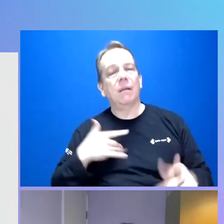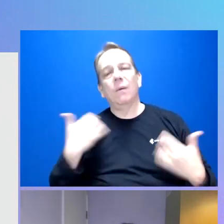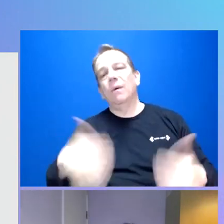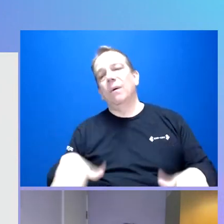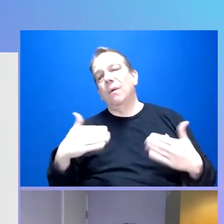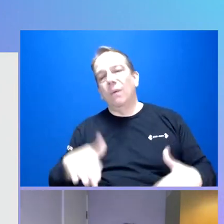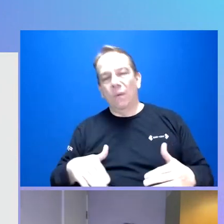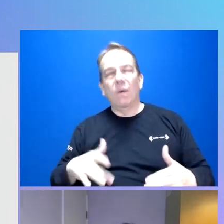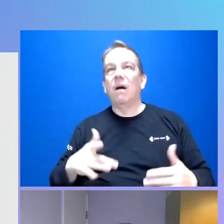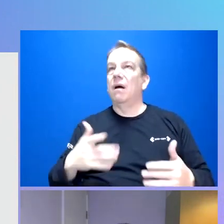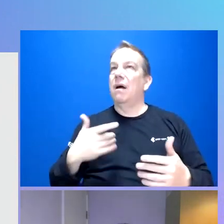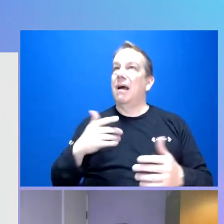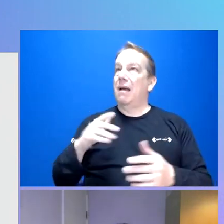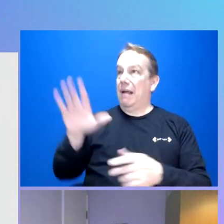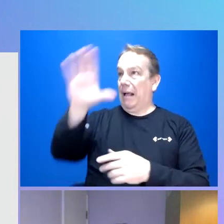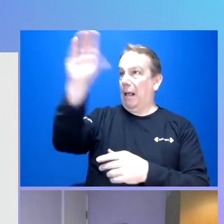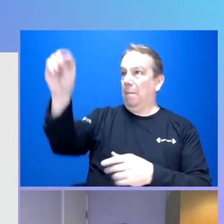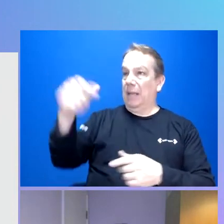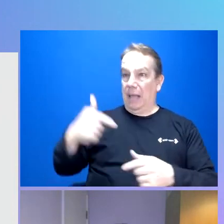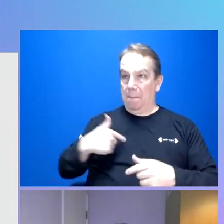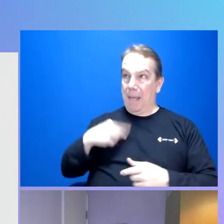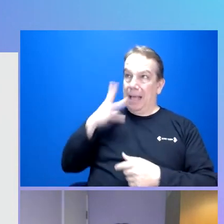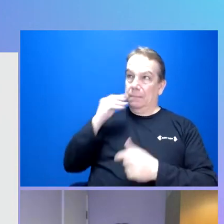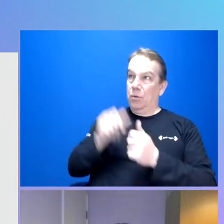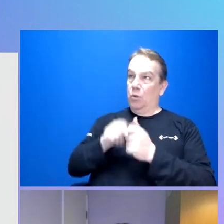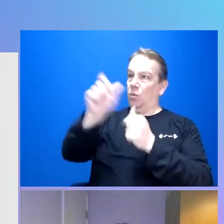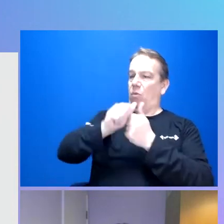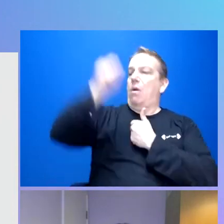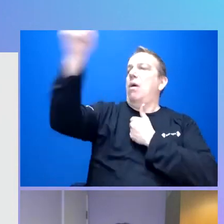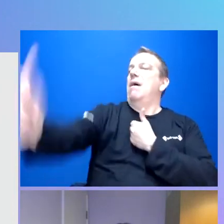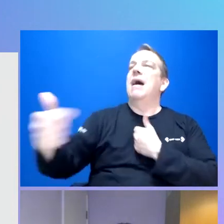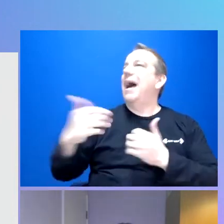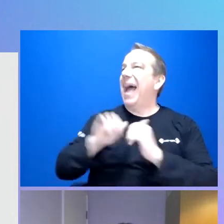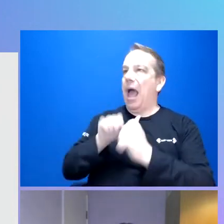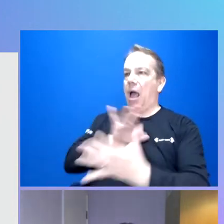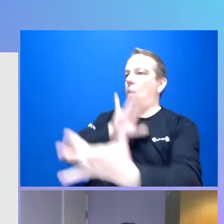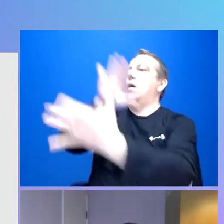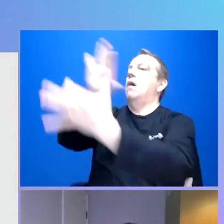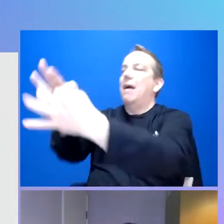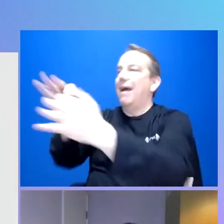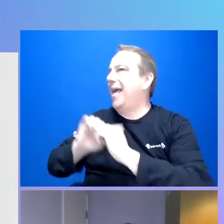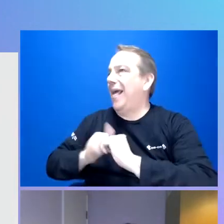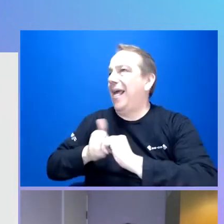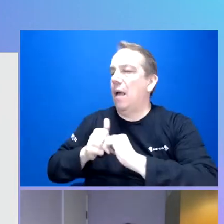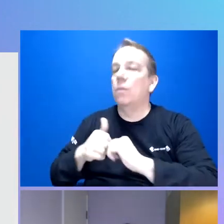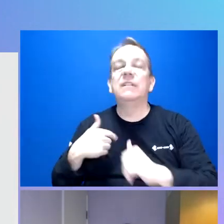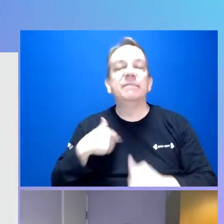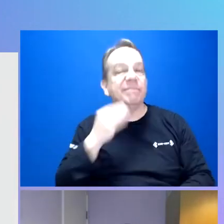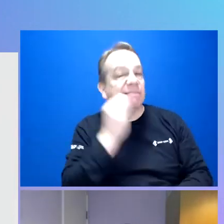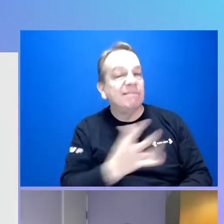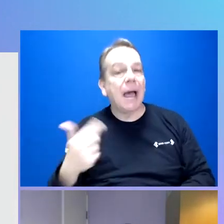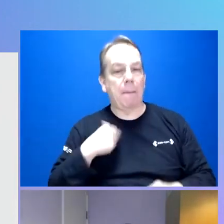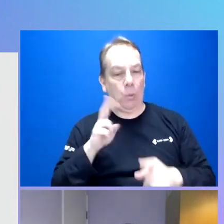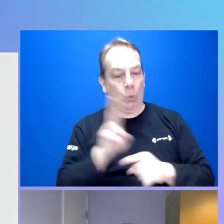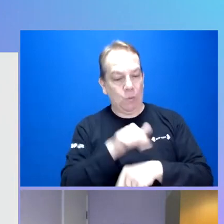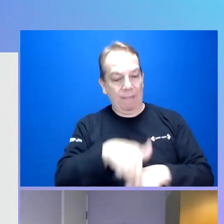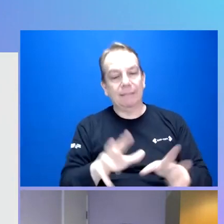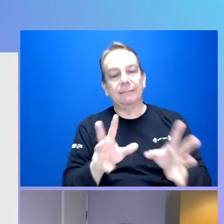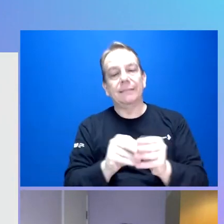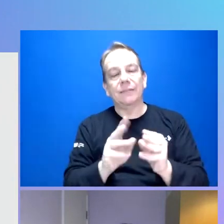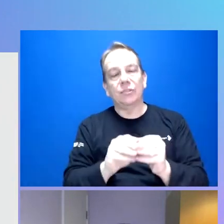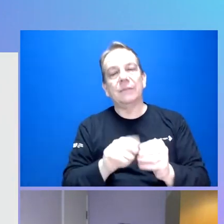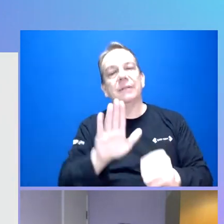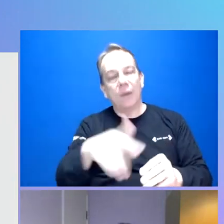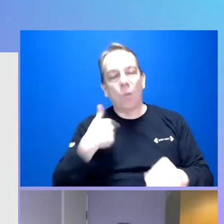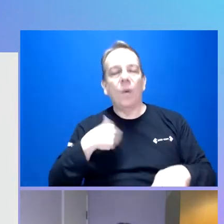of the distance yet to go in your accessibility journey. And I use these sessions as a chance to say to clients that we're working